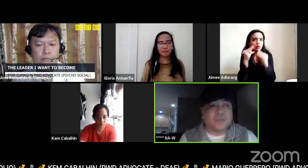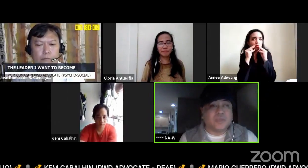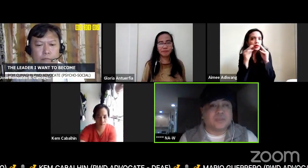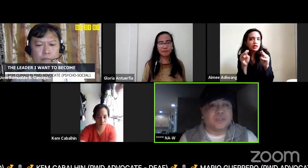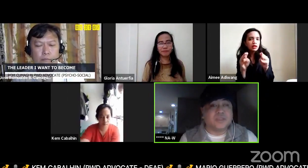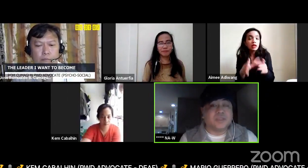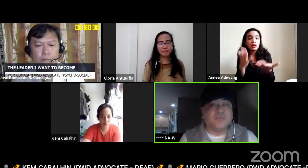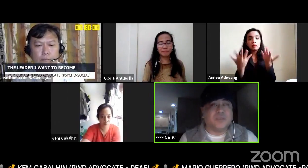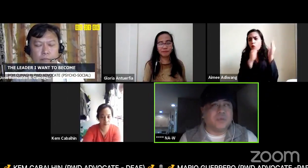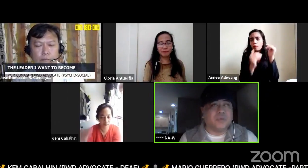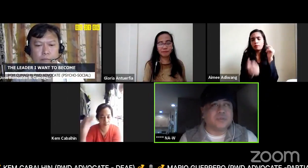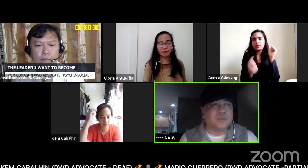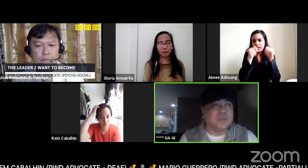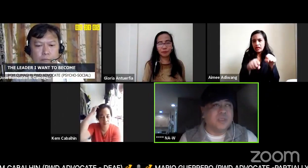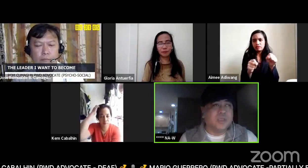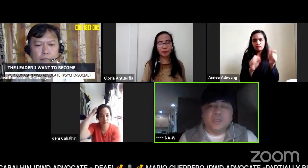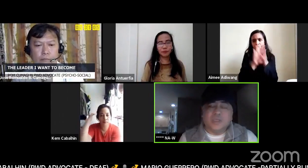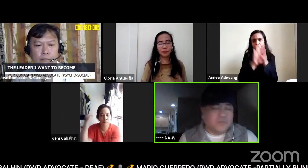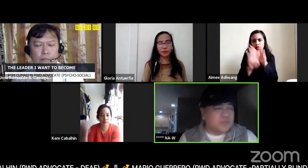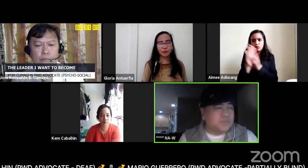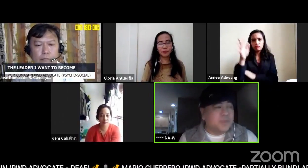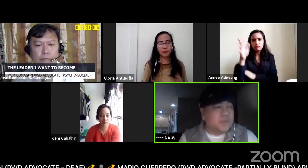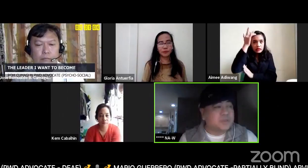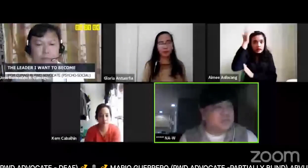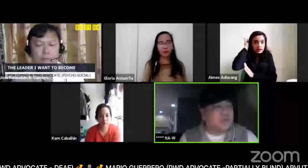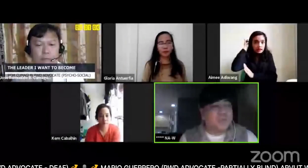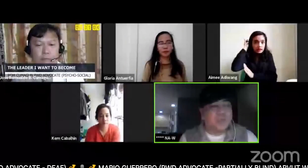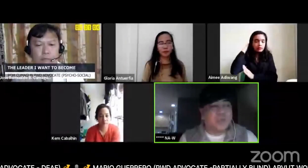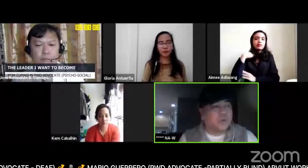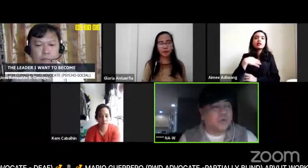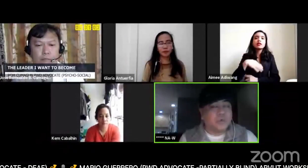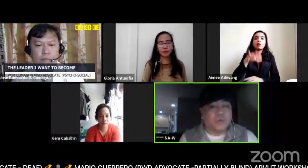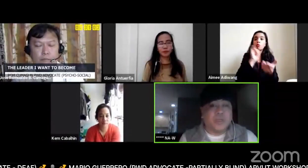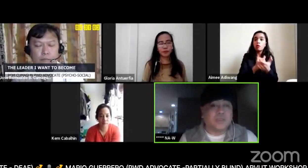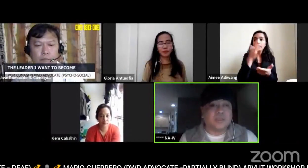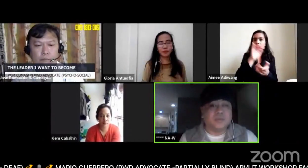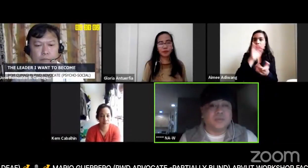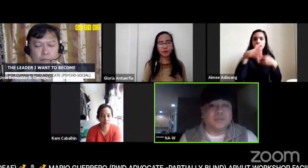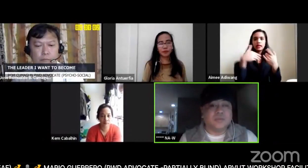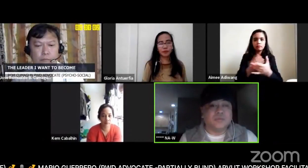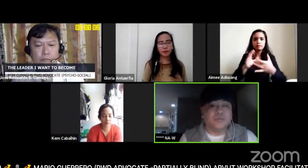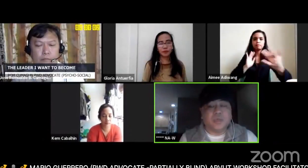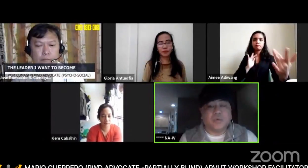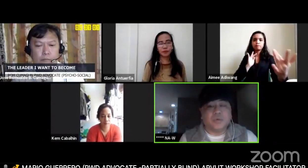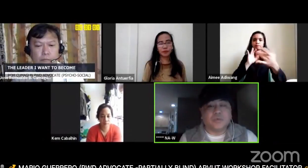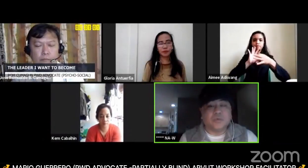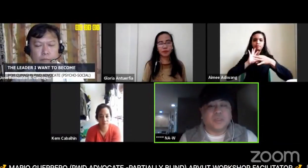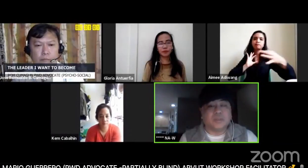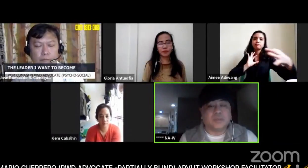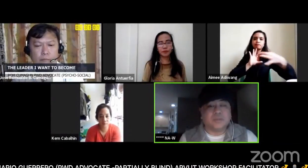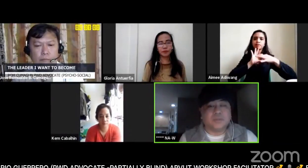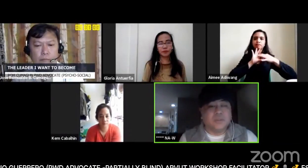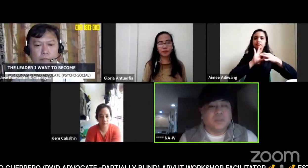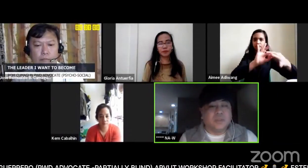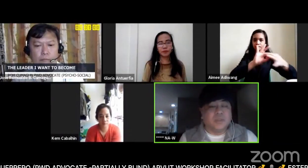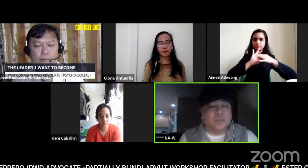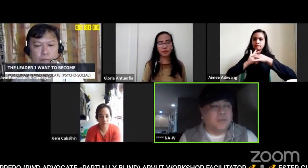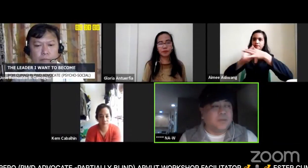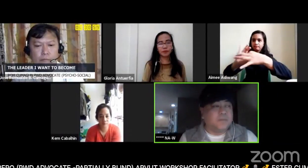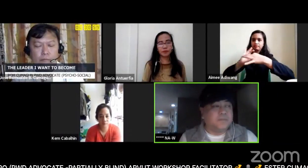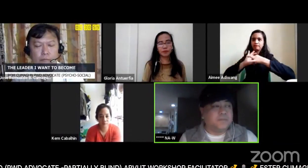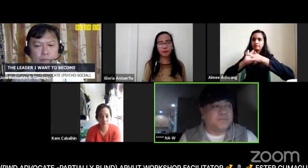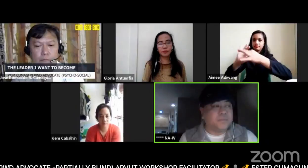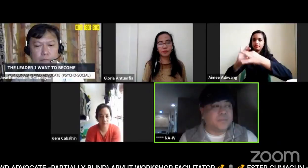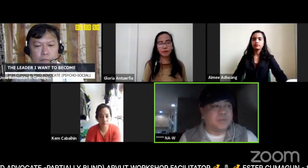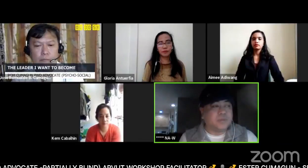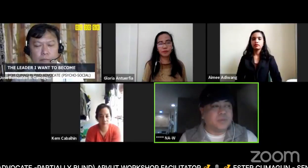all develop that sensitivity, because in the first place, we are all connected. We are all connected.